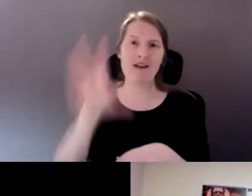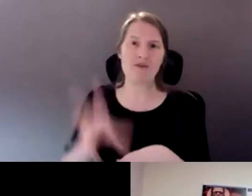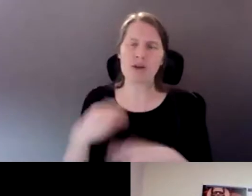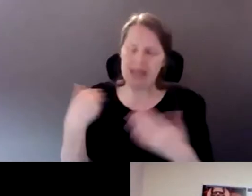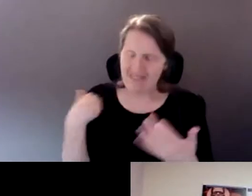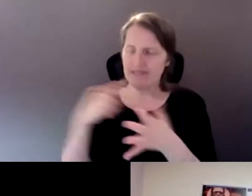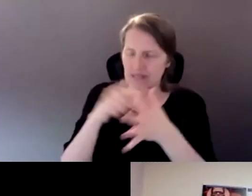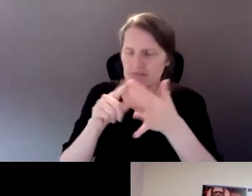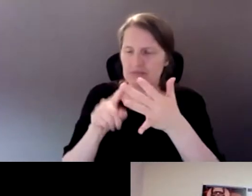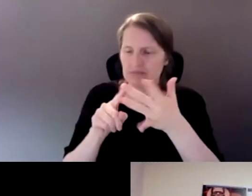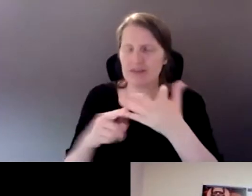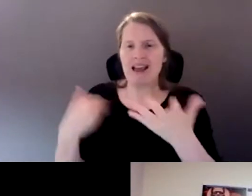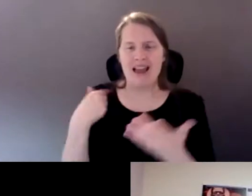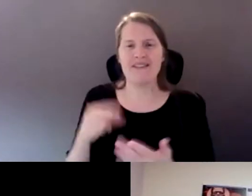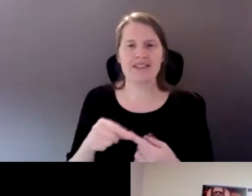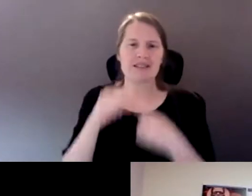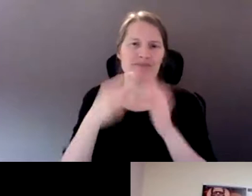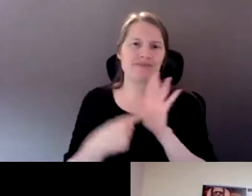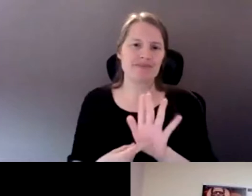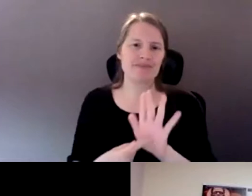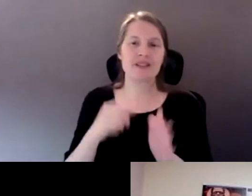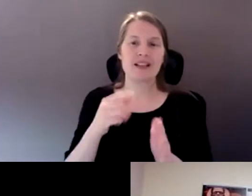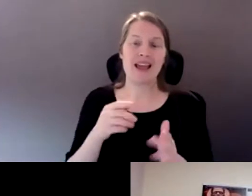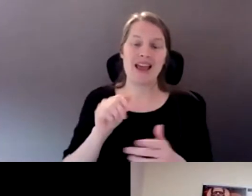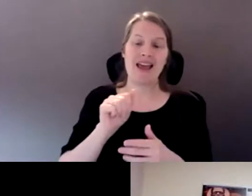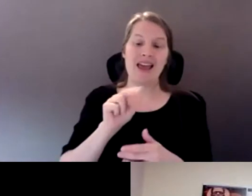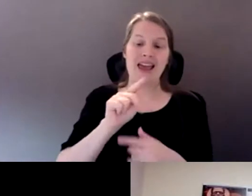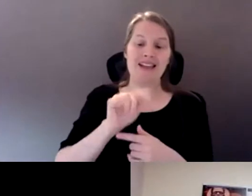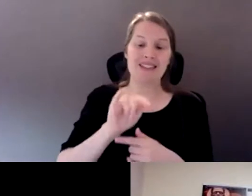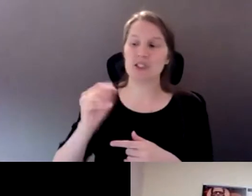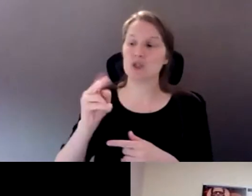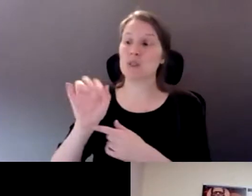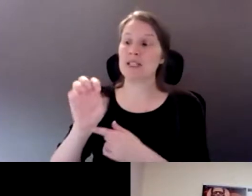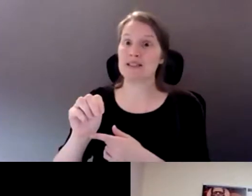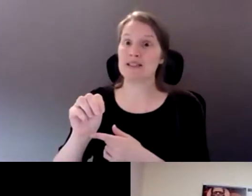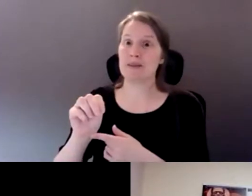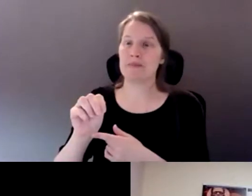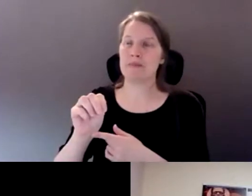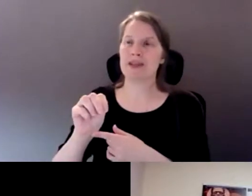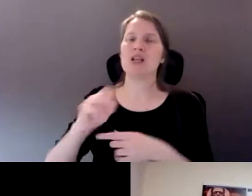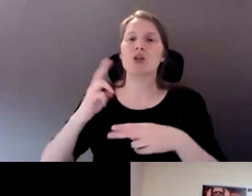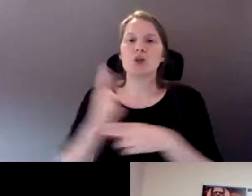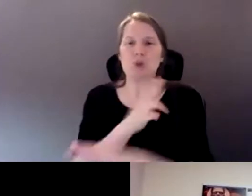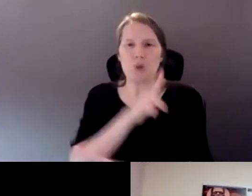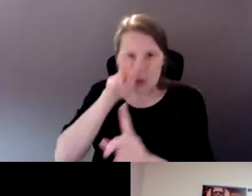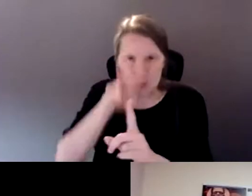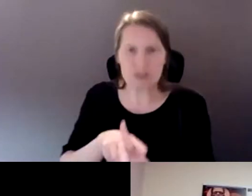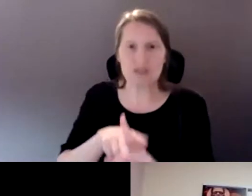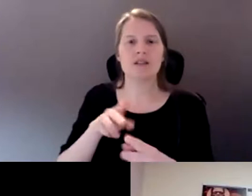We can find exceptions where anti-Judaism becomes absolutely critical, even before modernity,